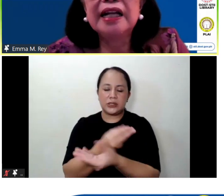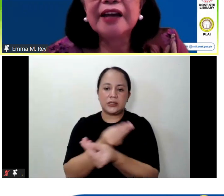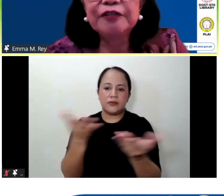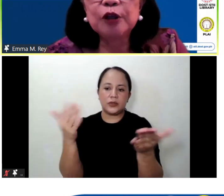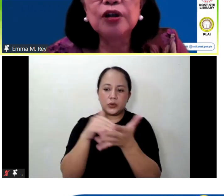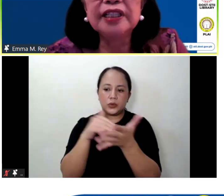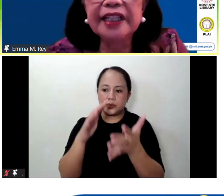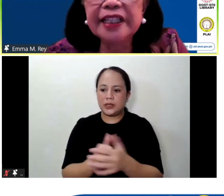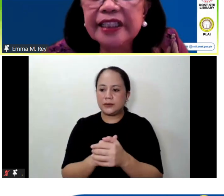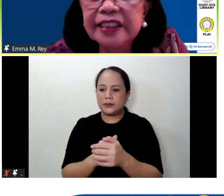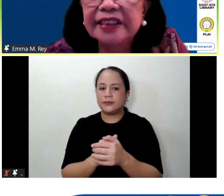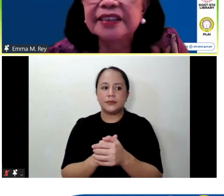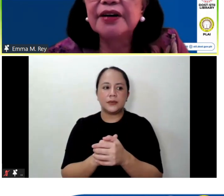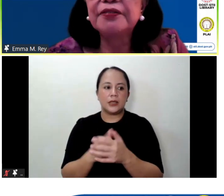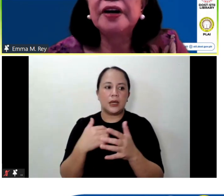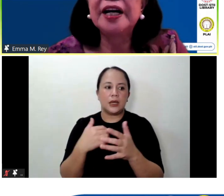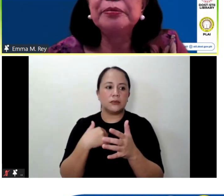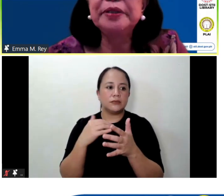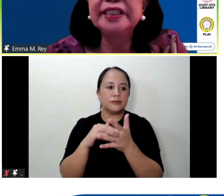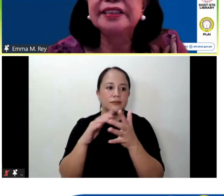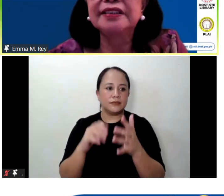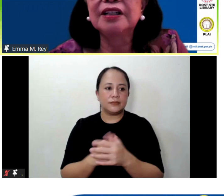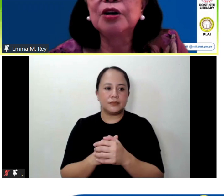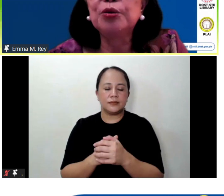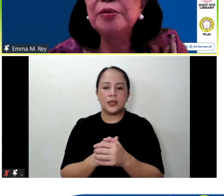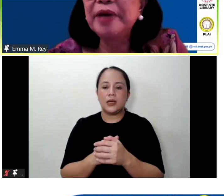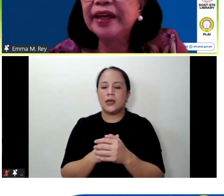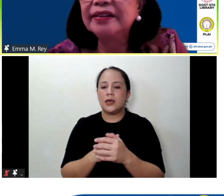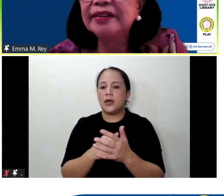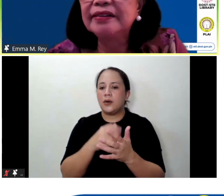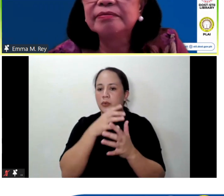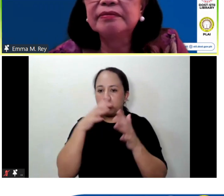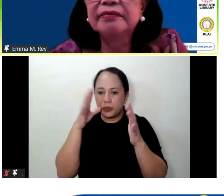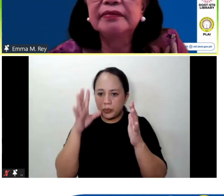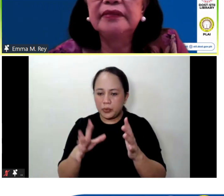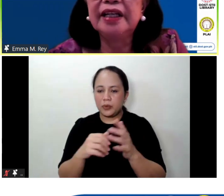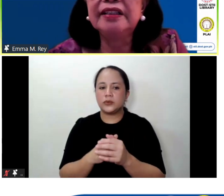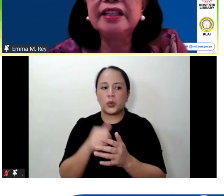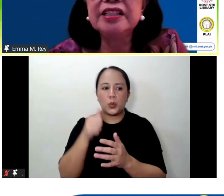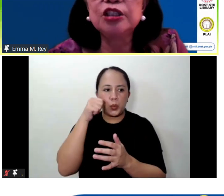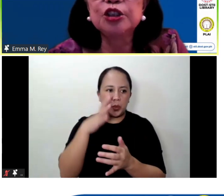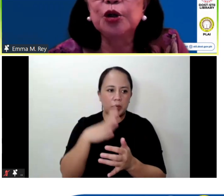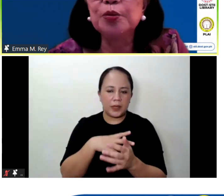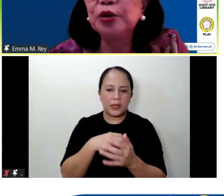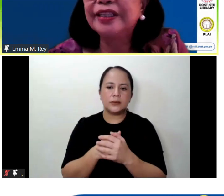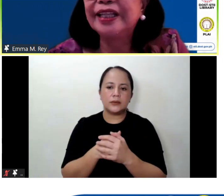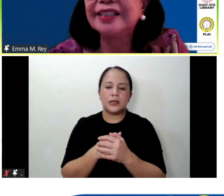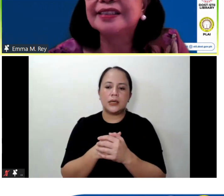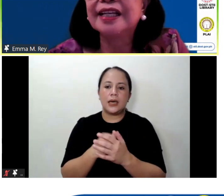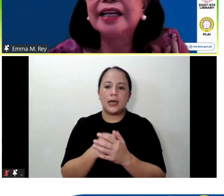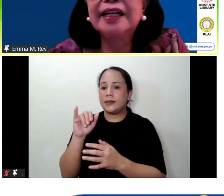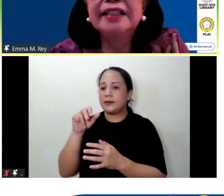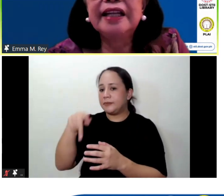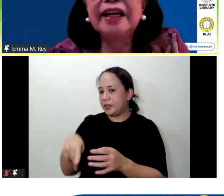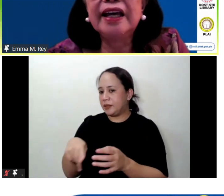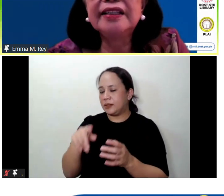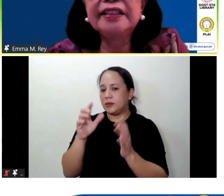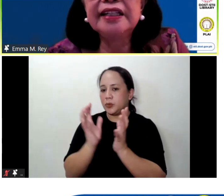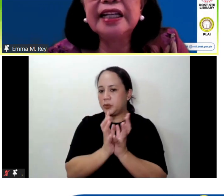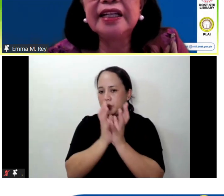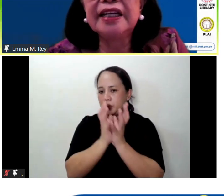our lifelong learners, farmers, women, the indigenous communities,